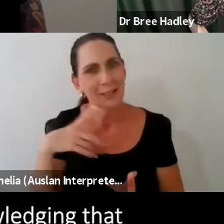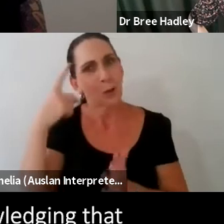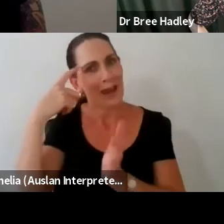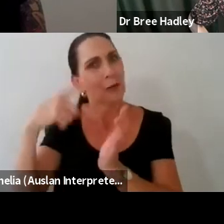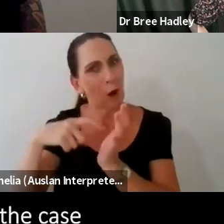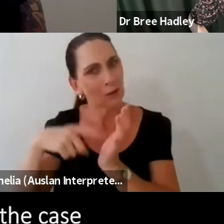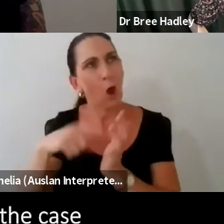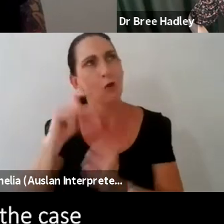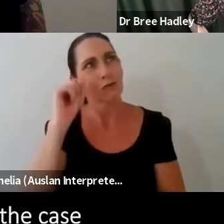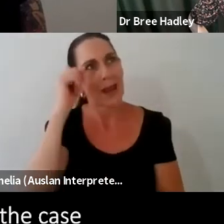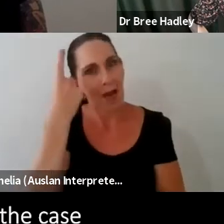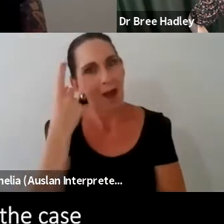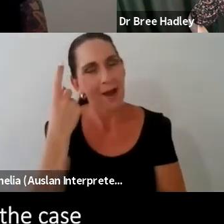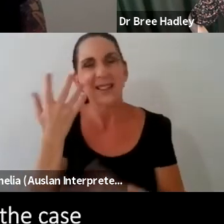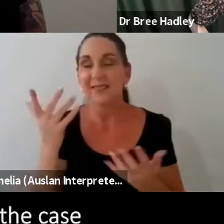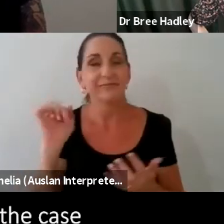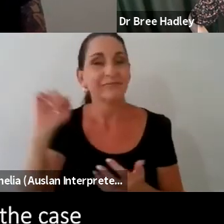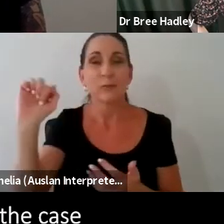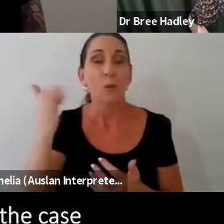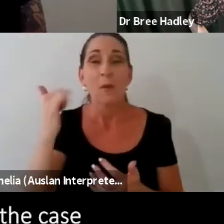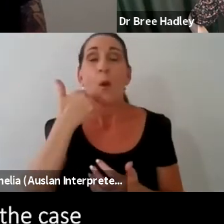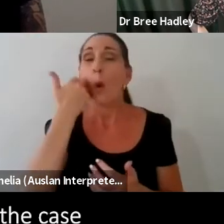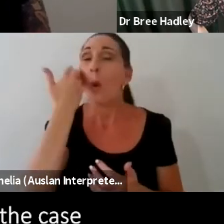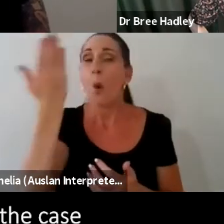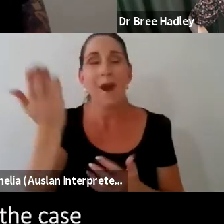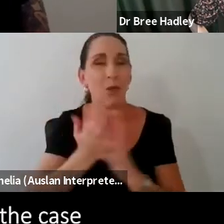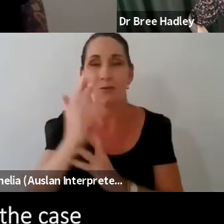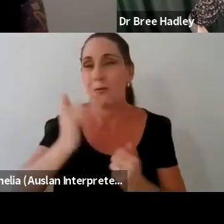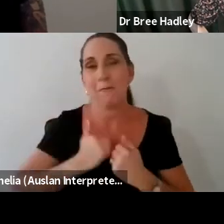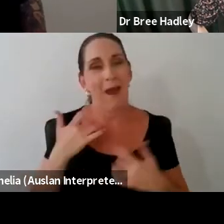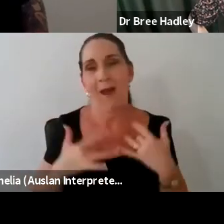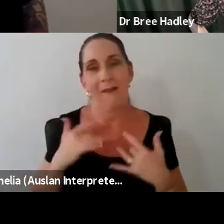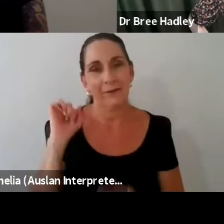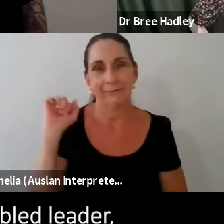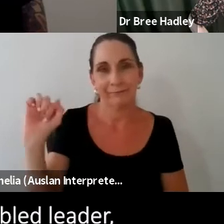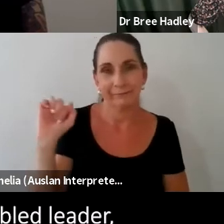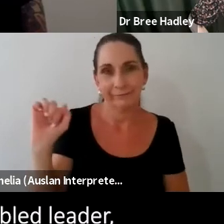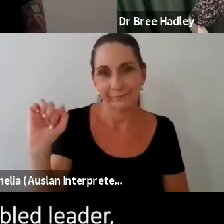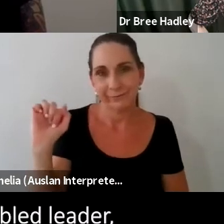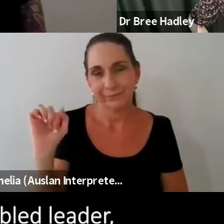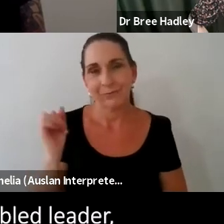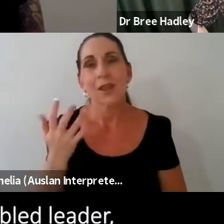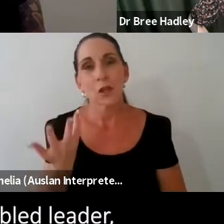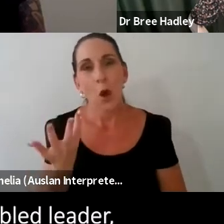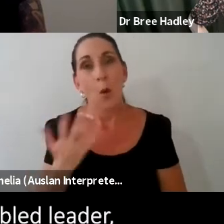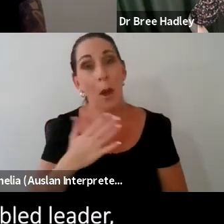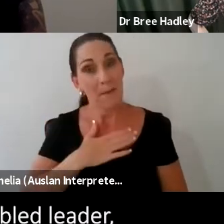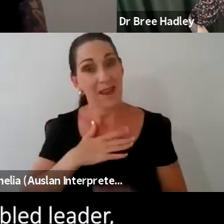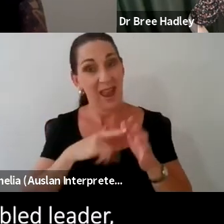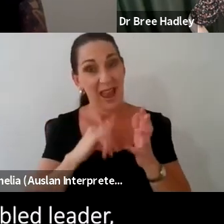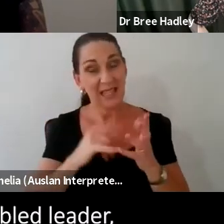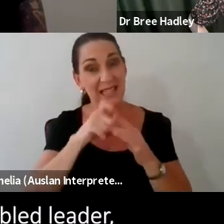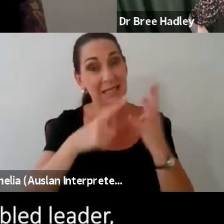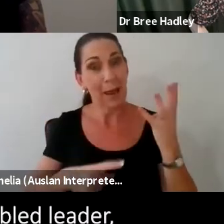that's probably going to always be the case in our lifetimes. Sadly, so it's about, for me as a disabled